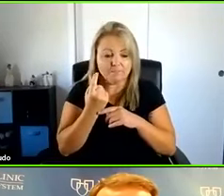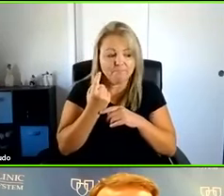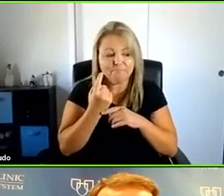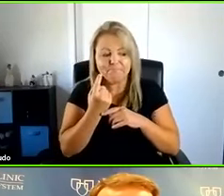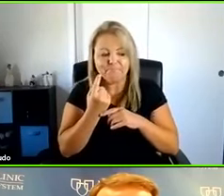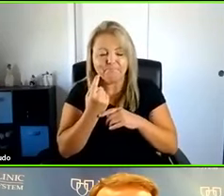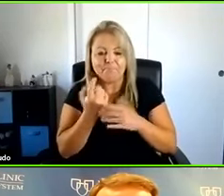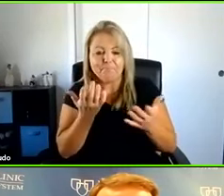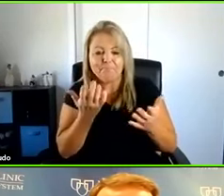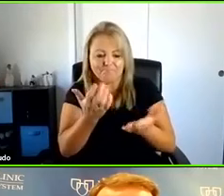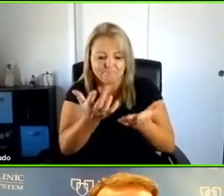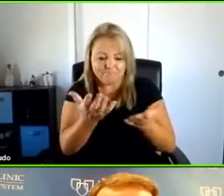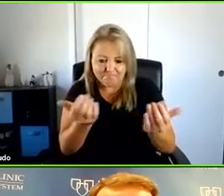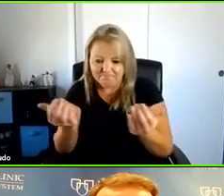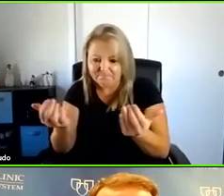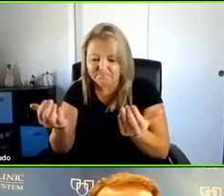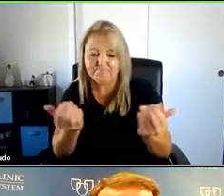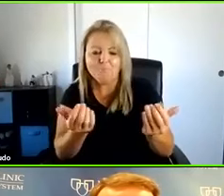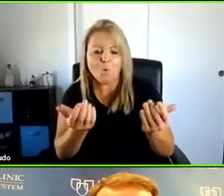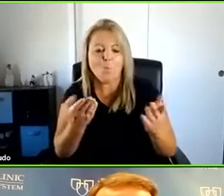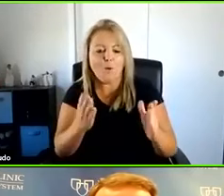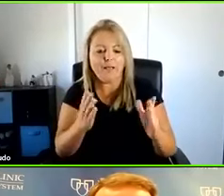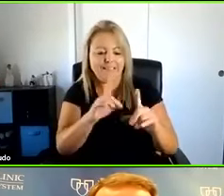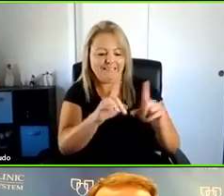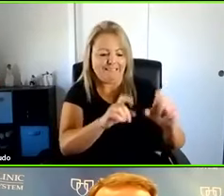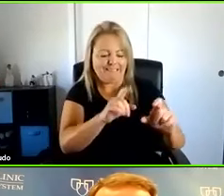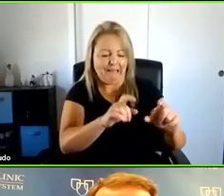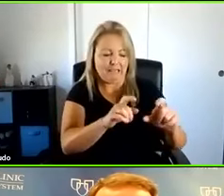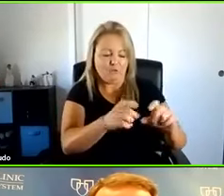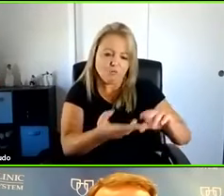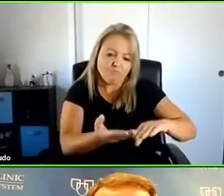ways to enhance testing capacity, and this will be no different.